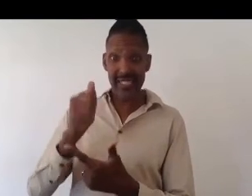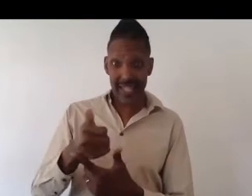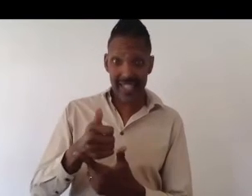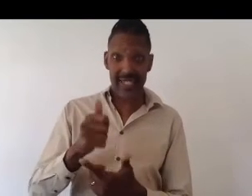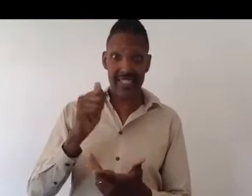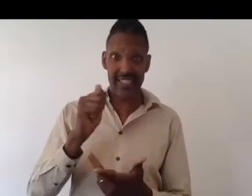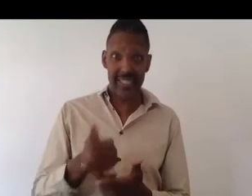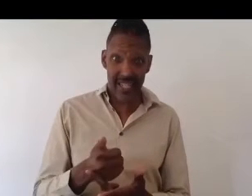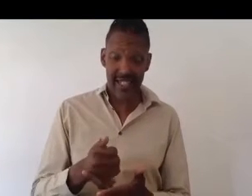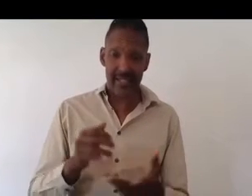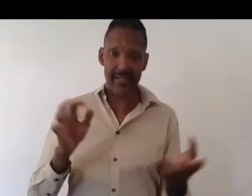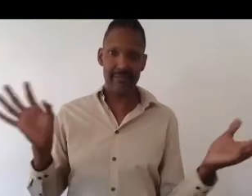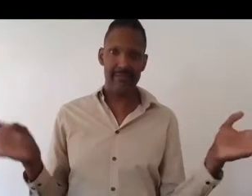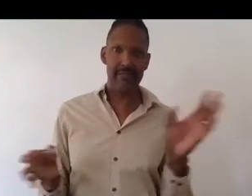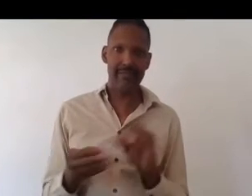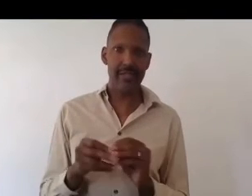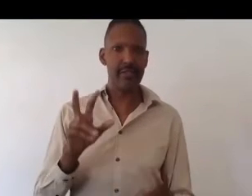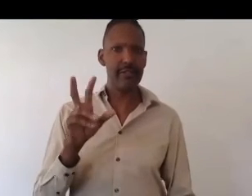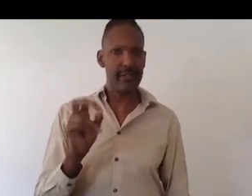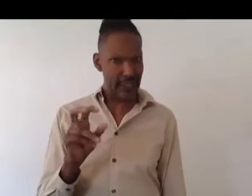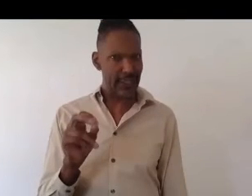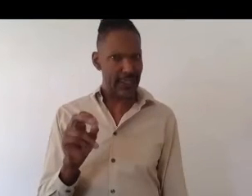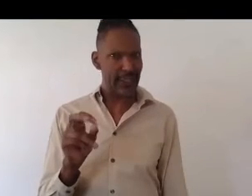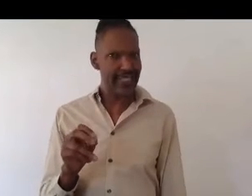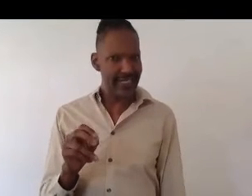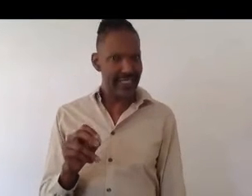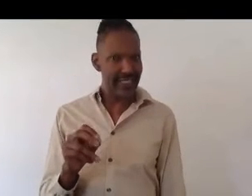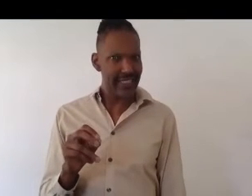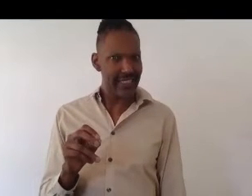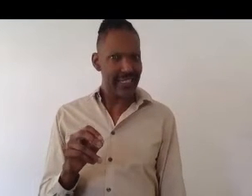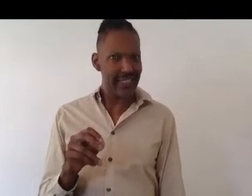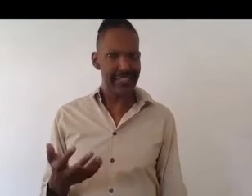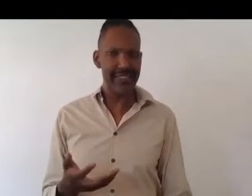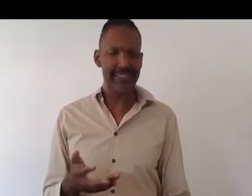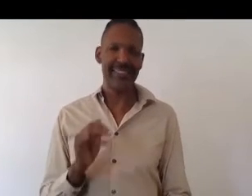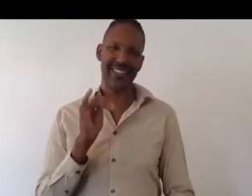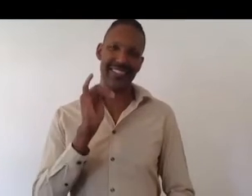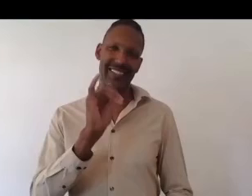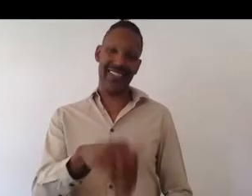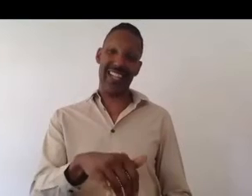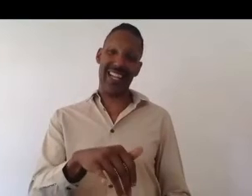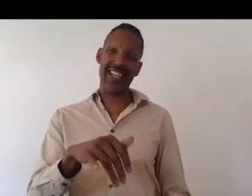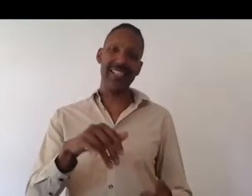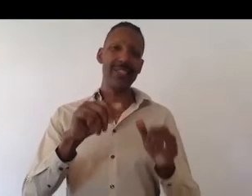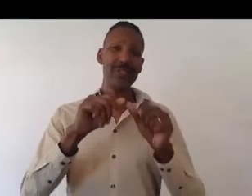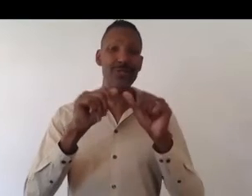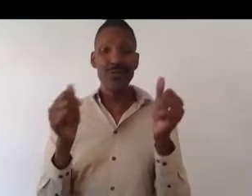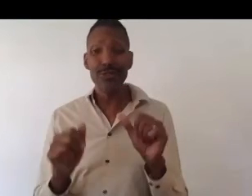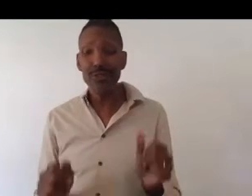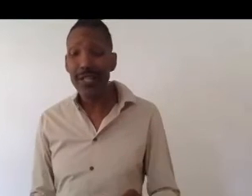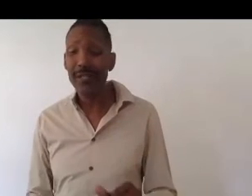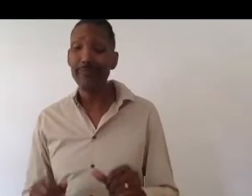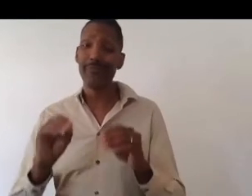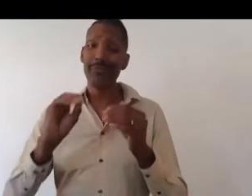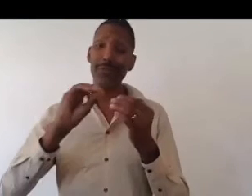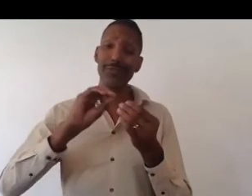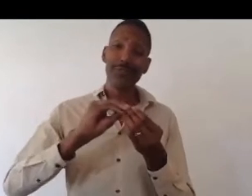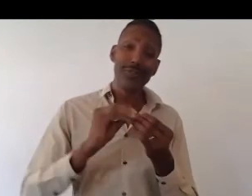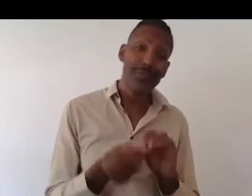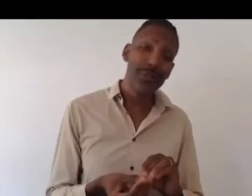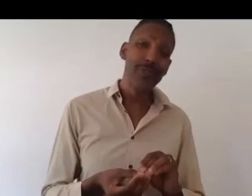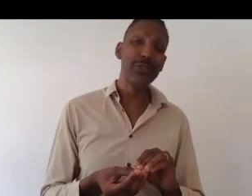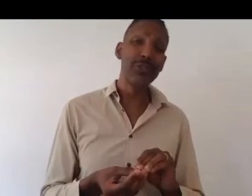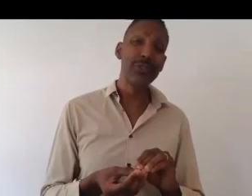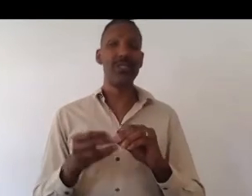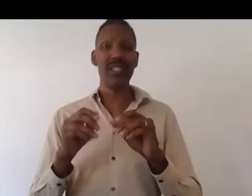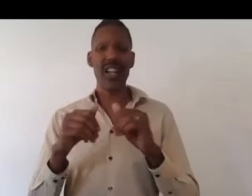then 3-year-old. Where else in your day are there opportunities to count, to look for shapes, to talk about attributes,